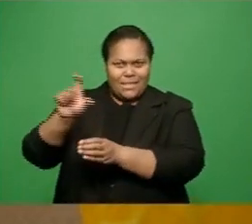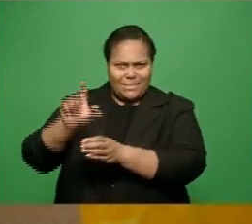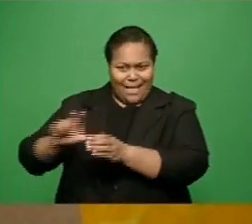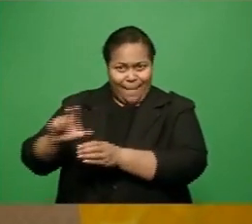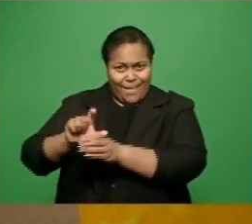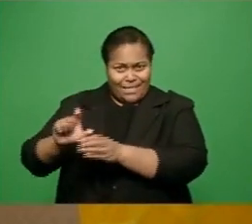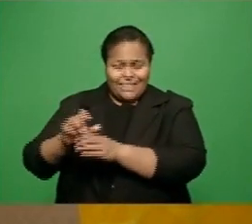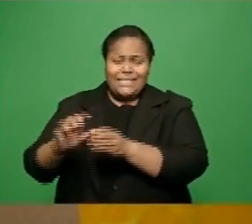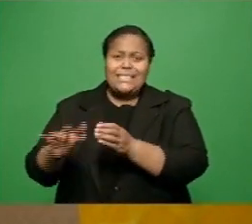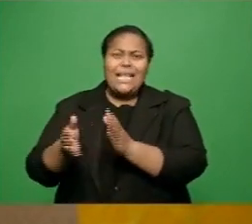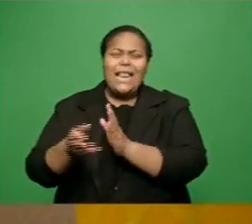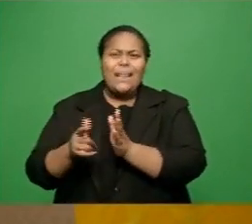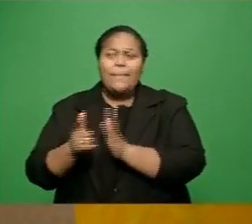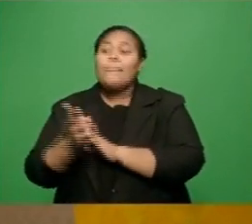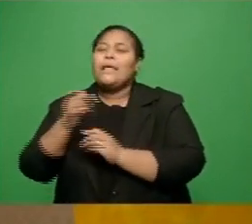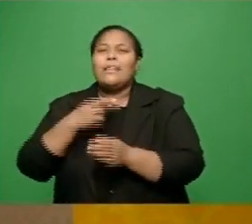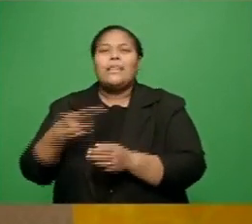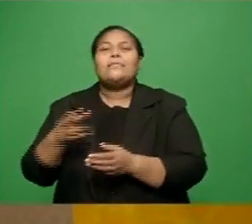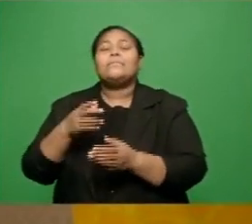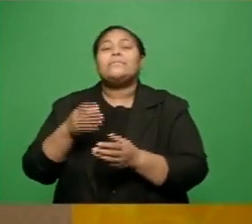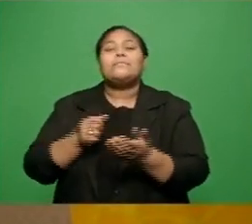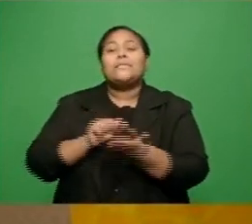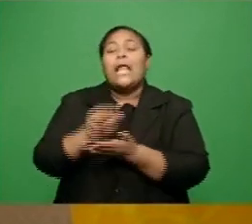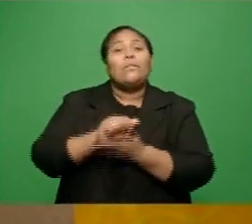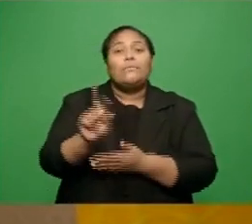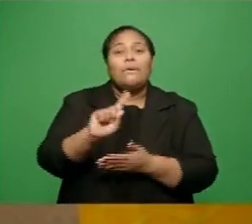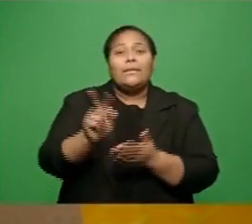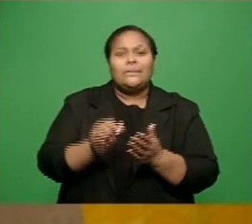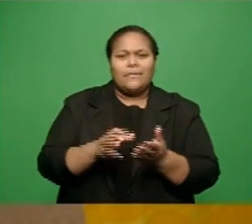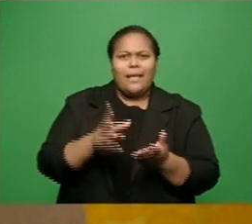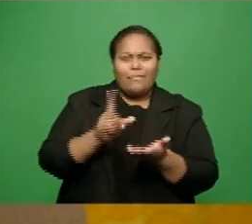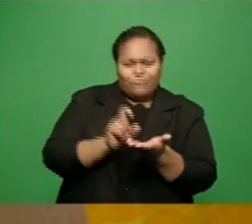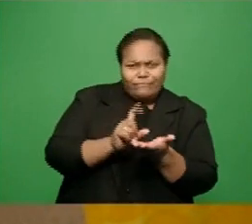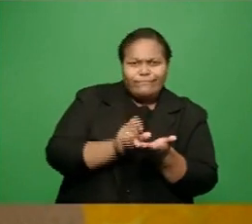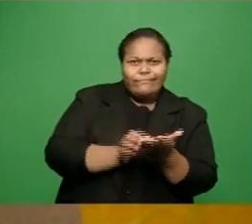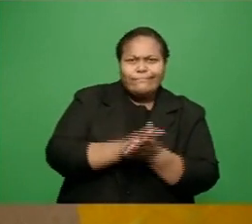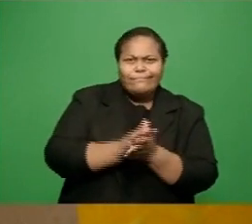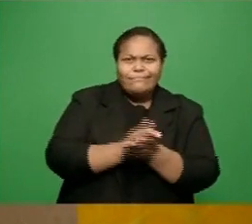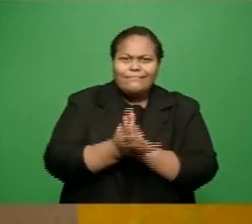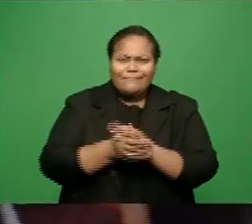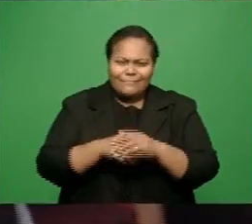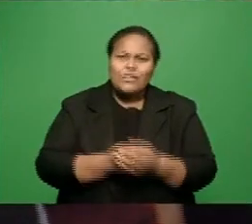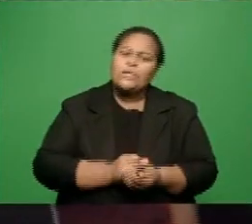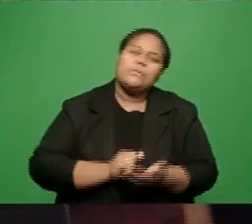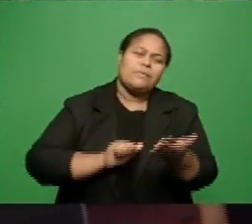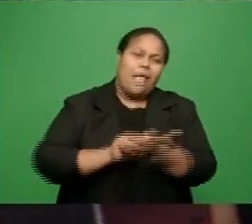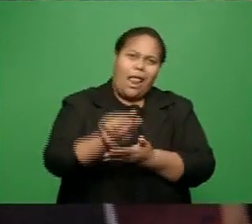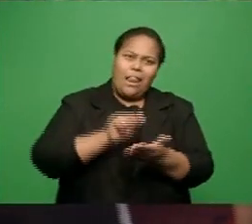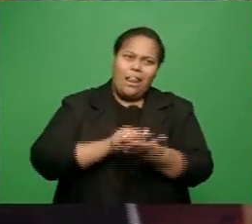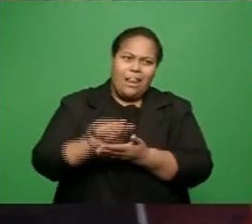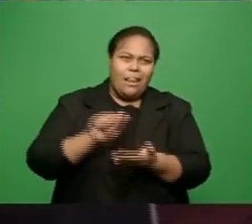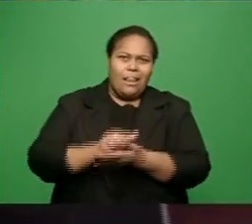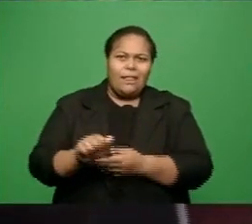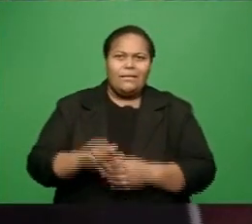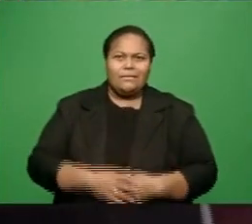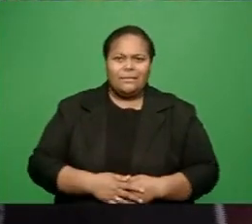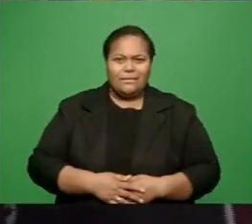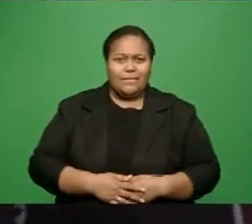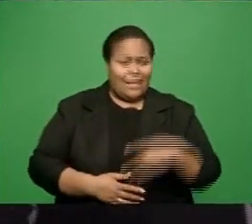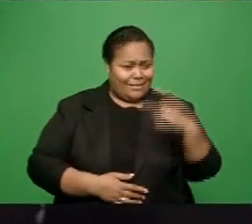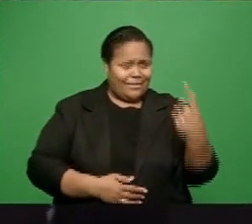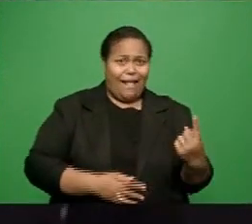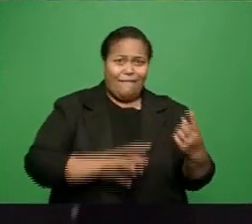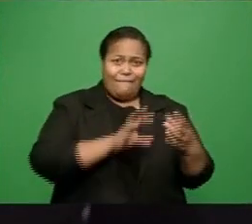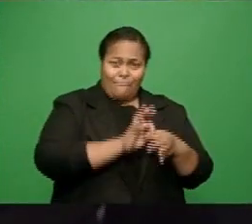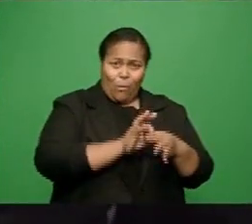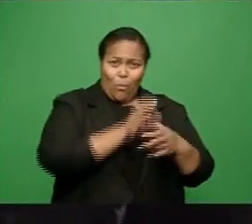selling hand sanitizer and cleaning supplies. And he rode out maybe the toughest economic patch